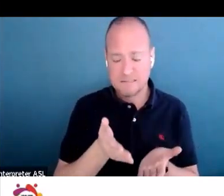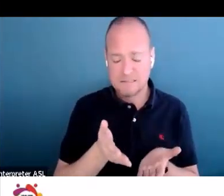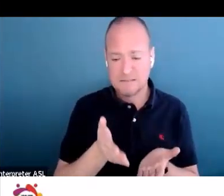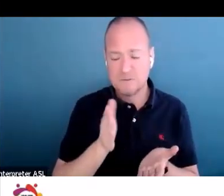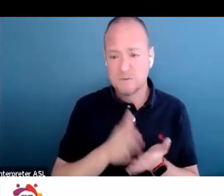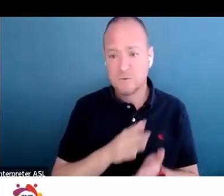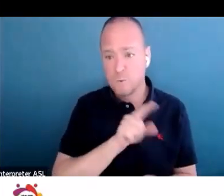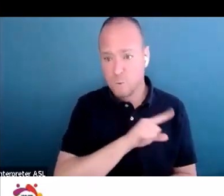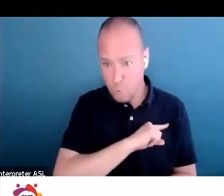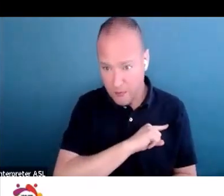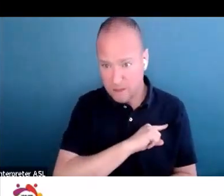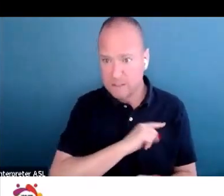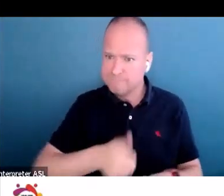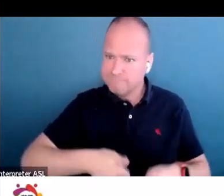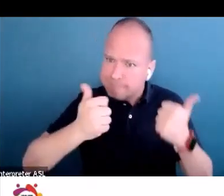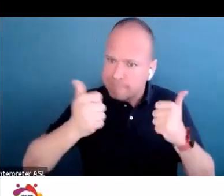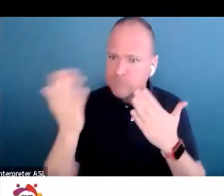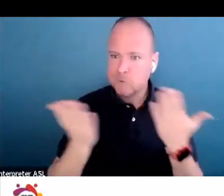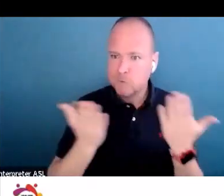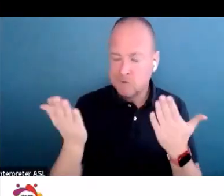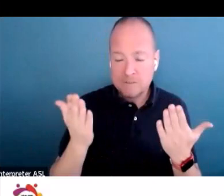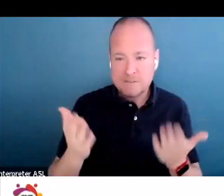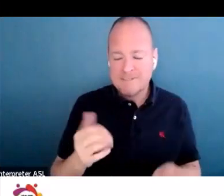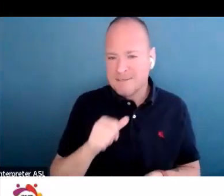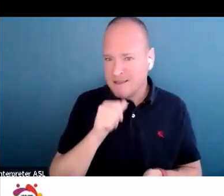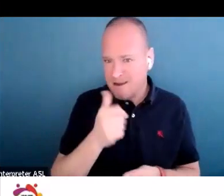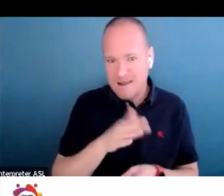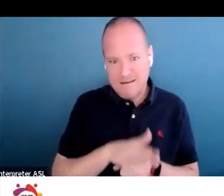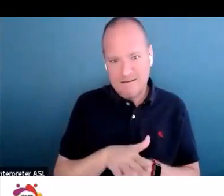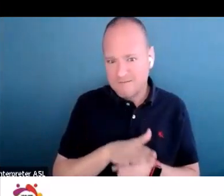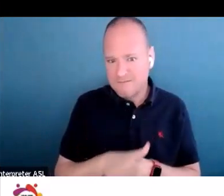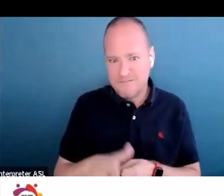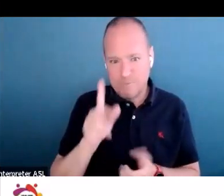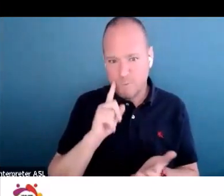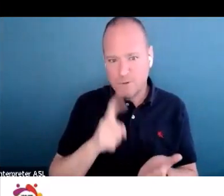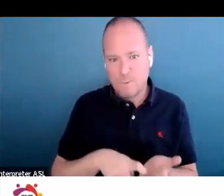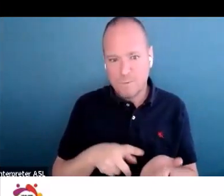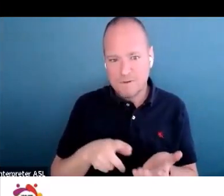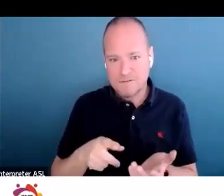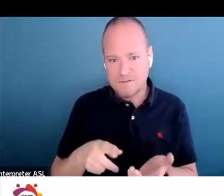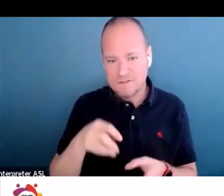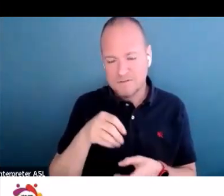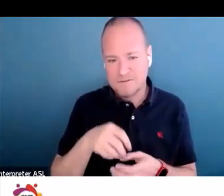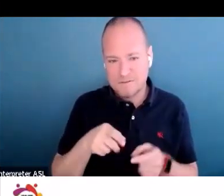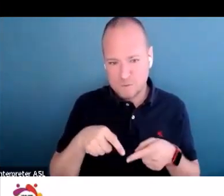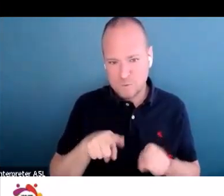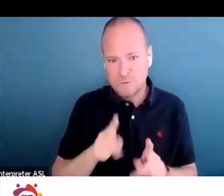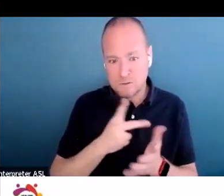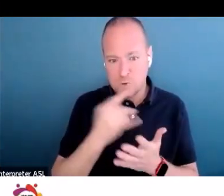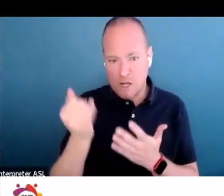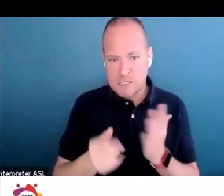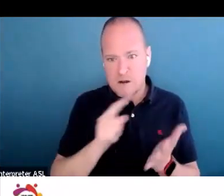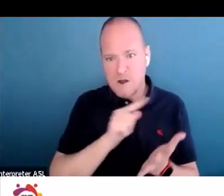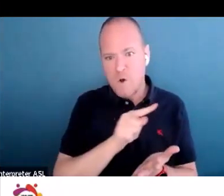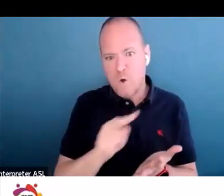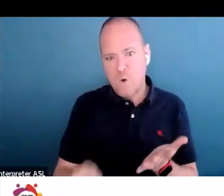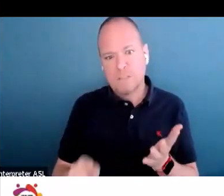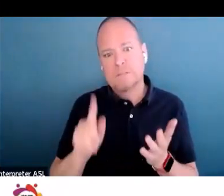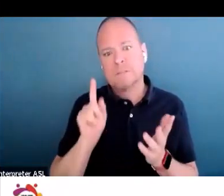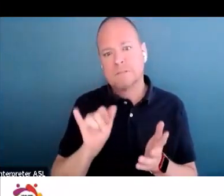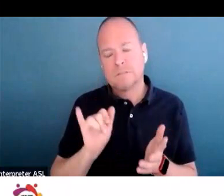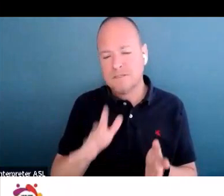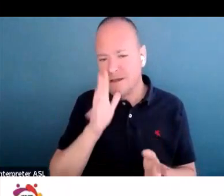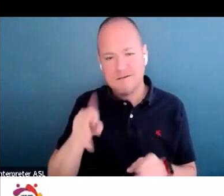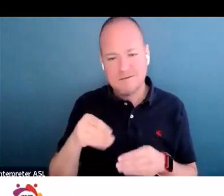quality services. It's not enough, as we saw in the course of the project, to provide someone with